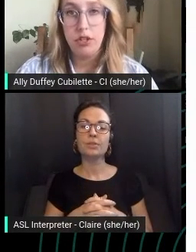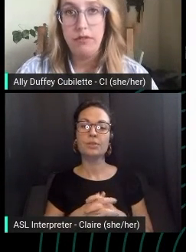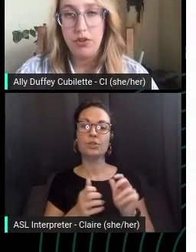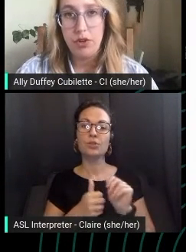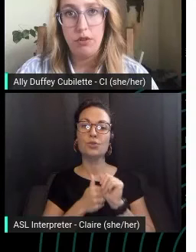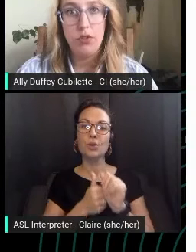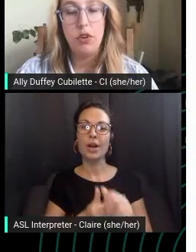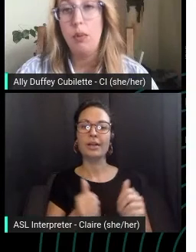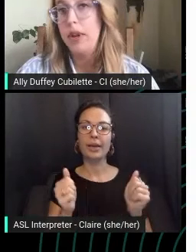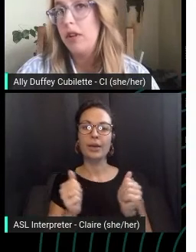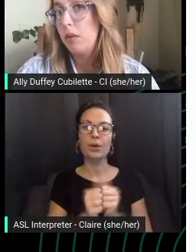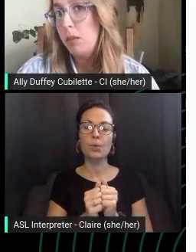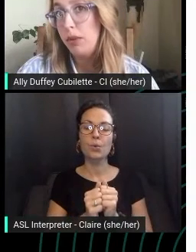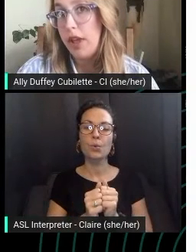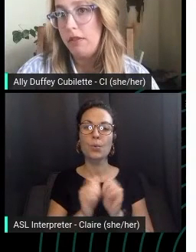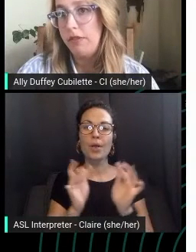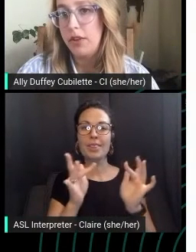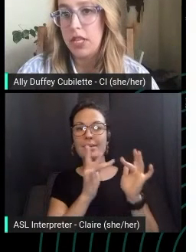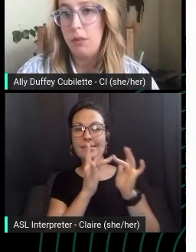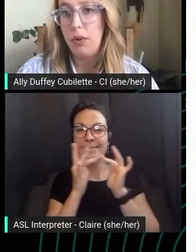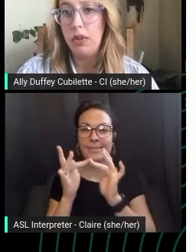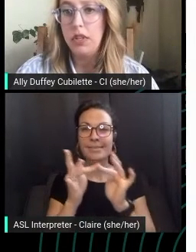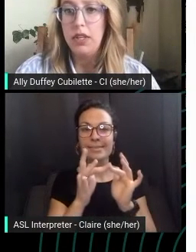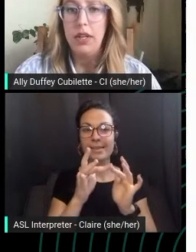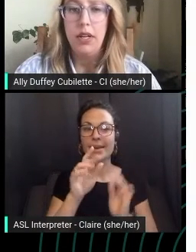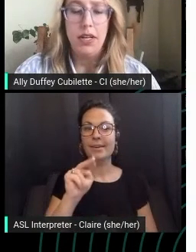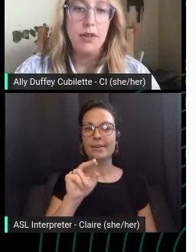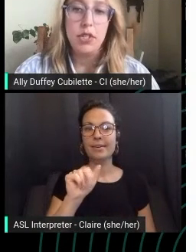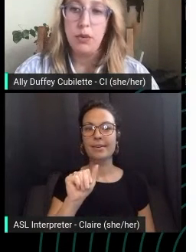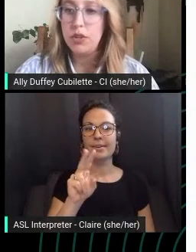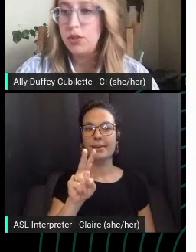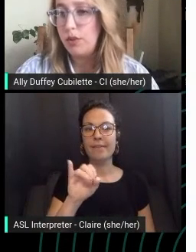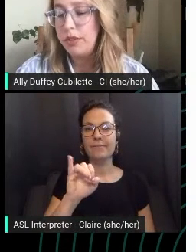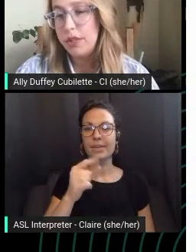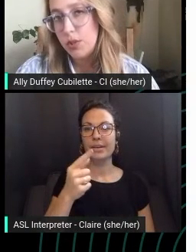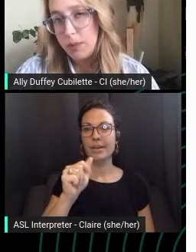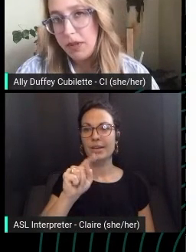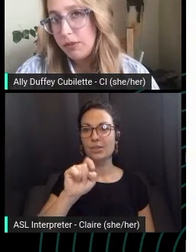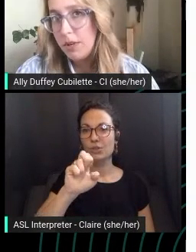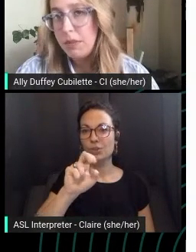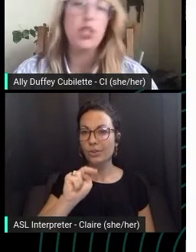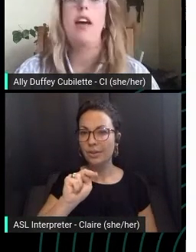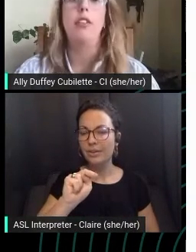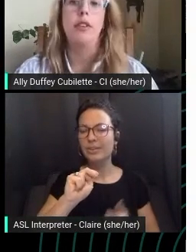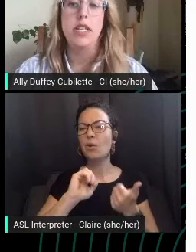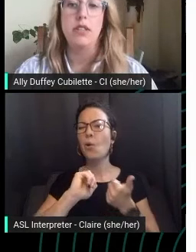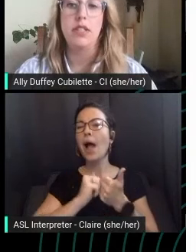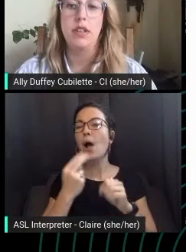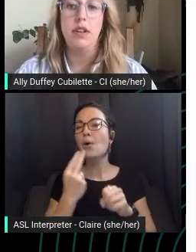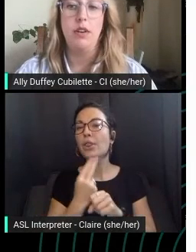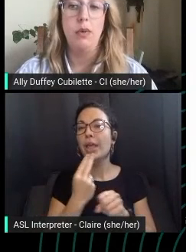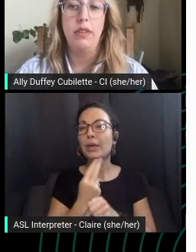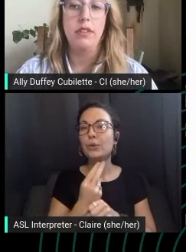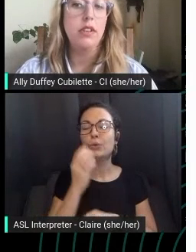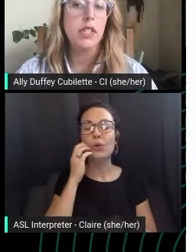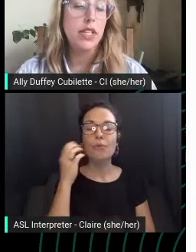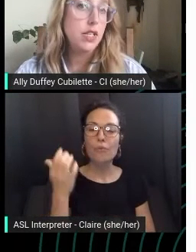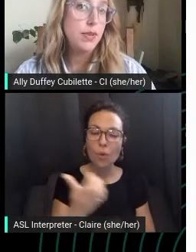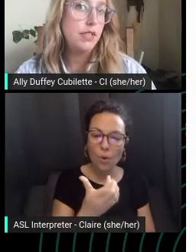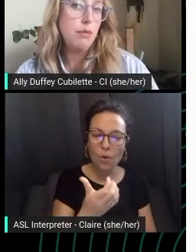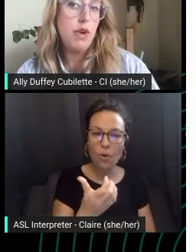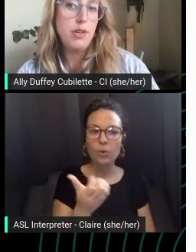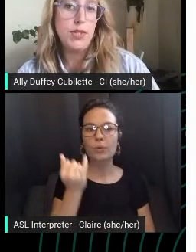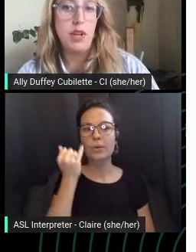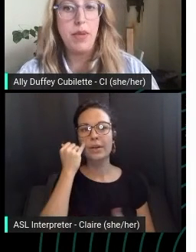site navigation features, opening your mobile nav, for example, how someone is scrolling or swiping through image galleries, whether they're